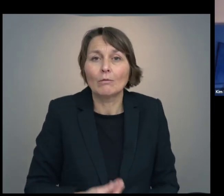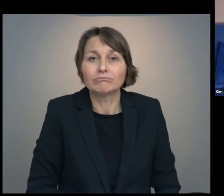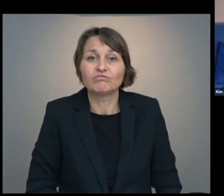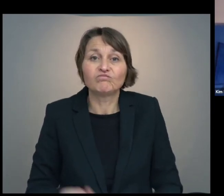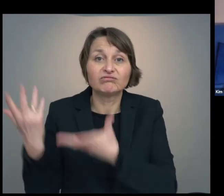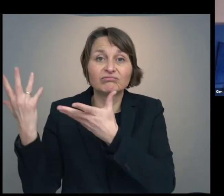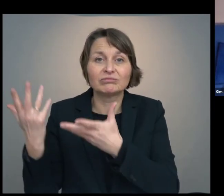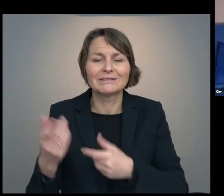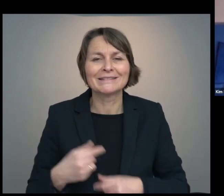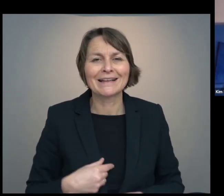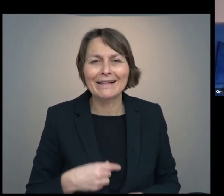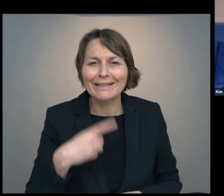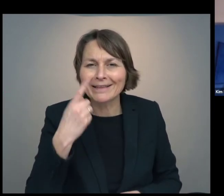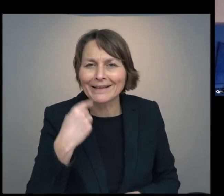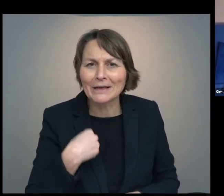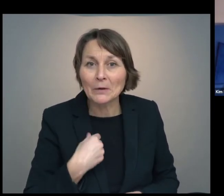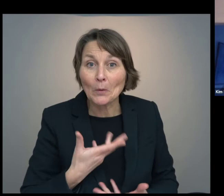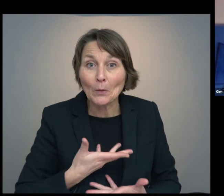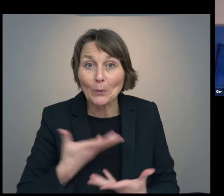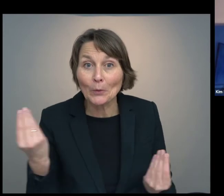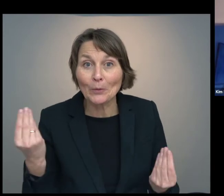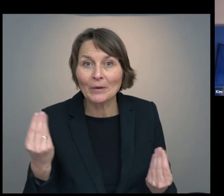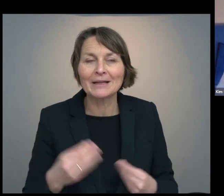very well. I mean, I don't think you have it